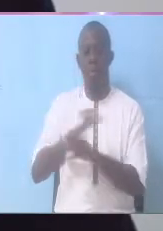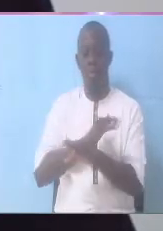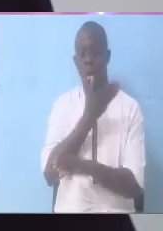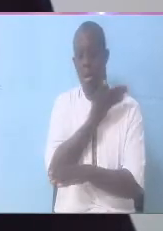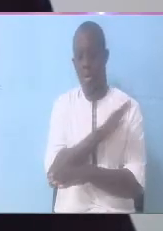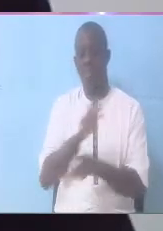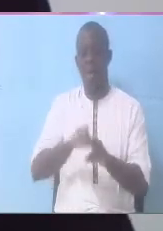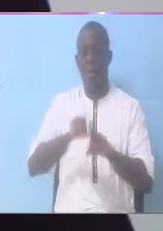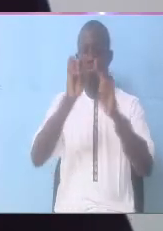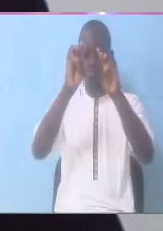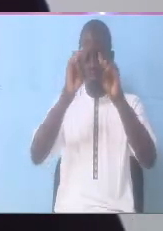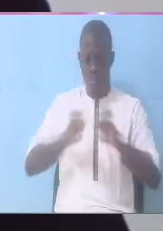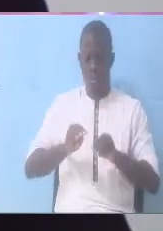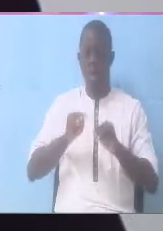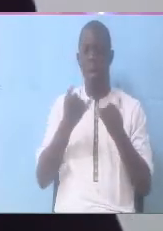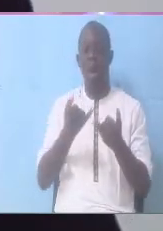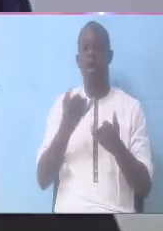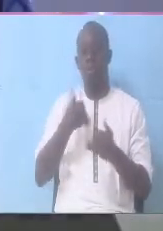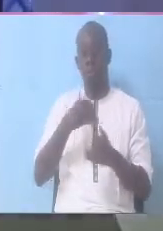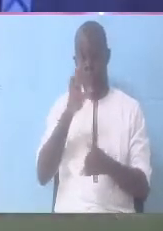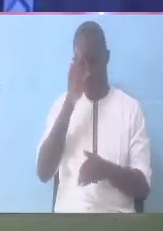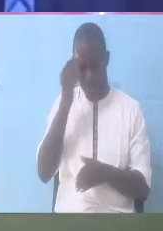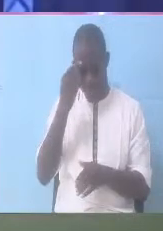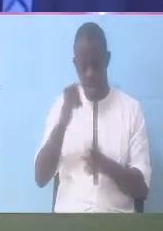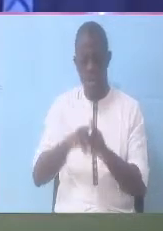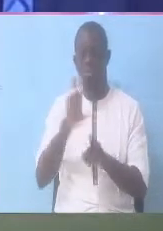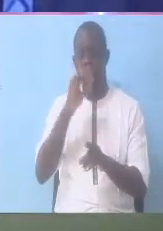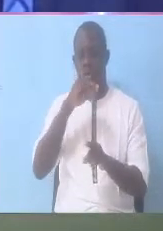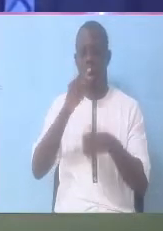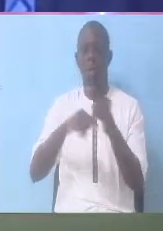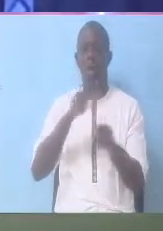the opportunity to say yes, he's going to revenge on Bajinka.